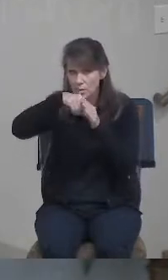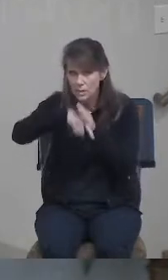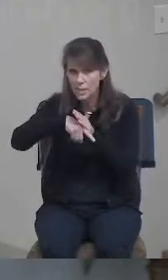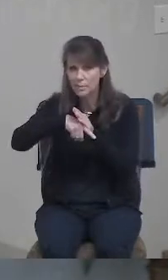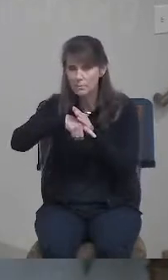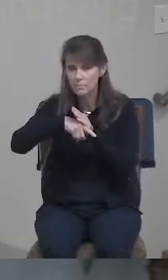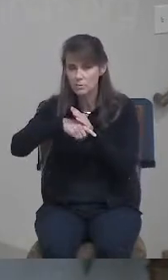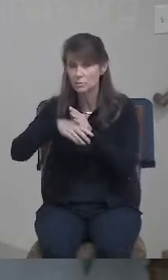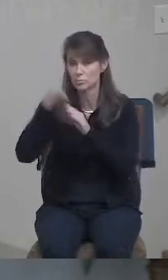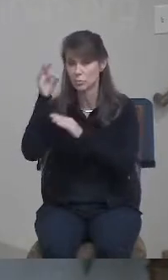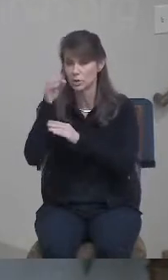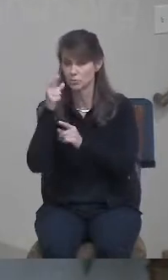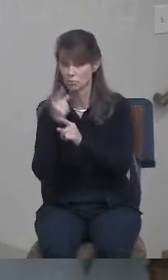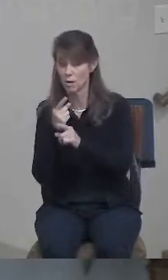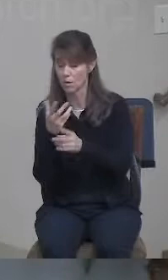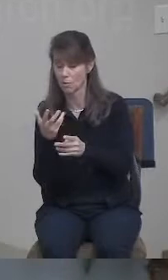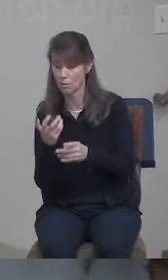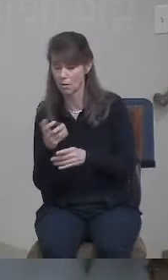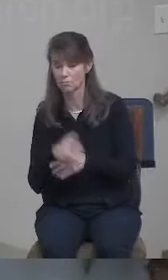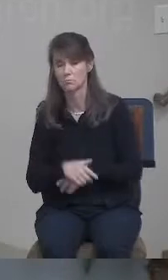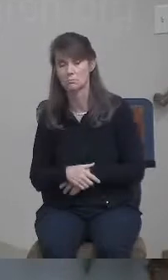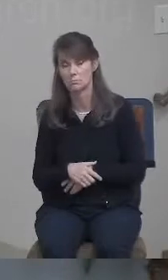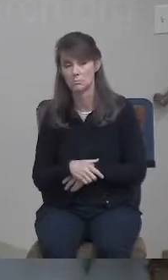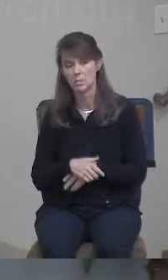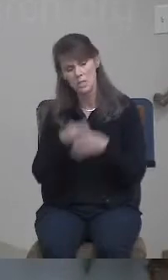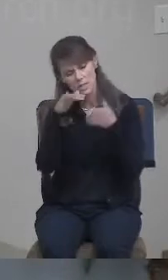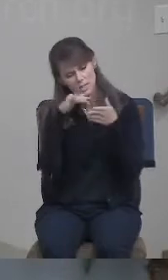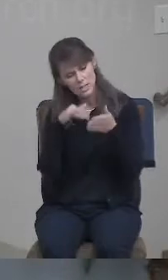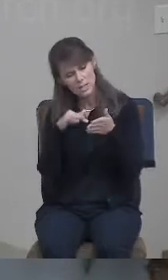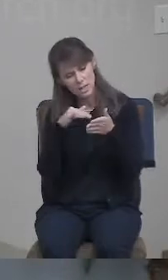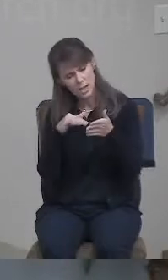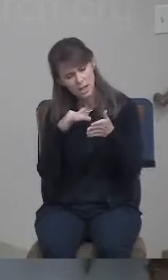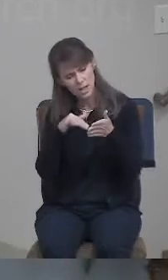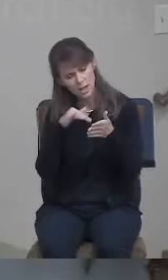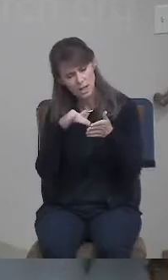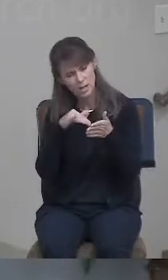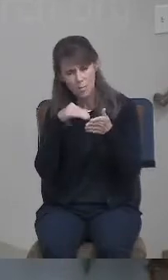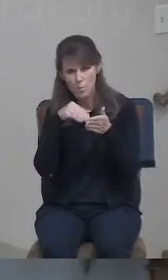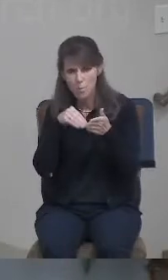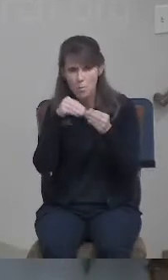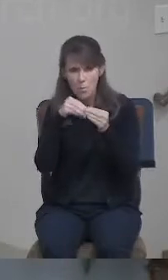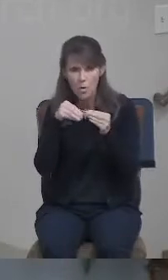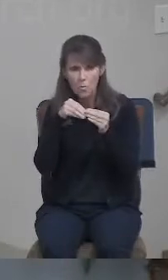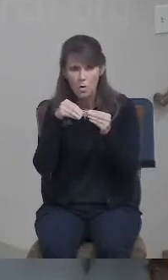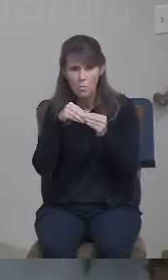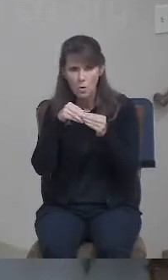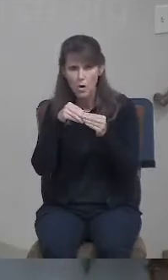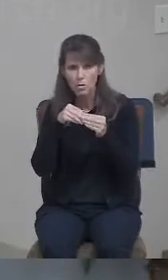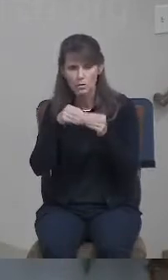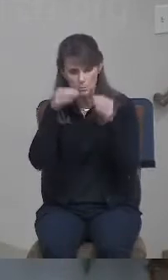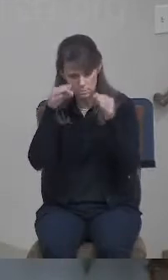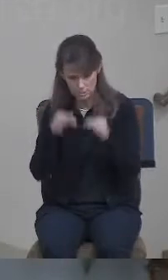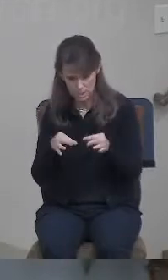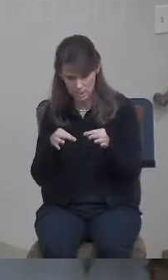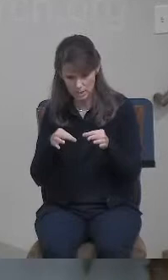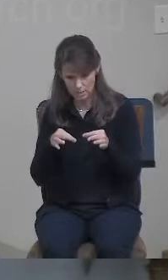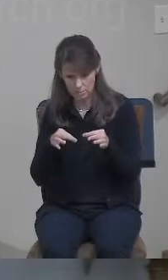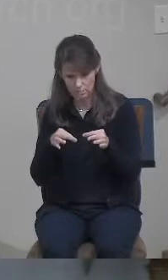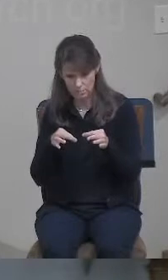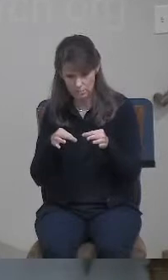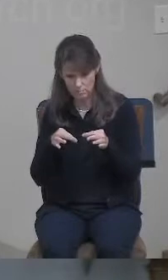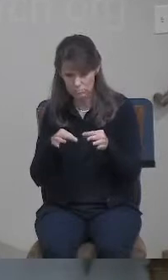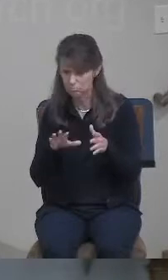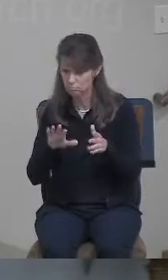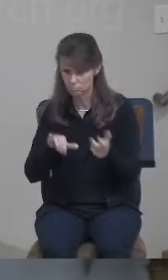soon led to dissent from Calvinism, and the result was the Baptist Church gave him the cold